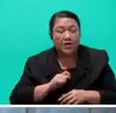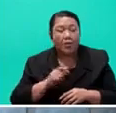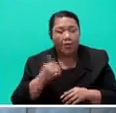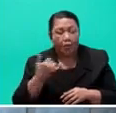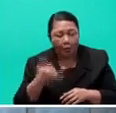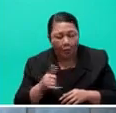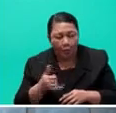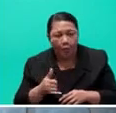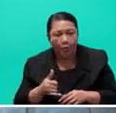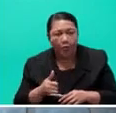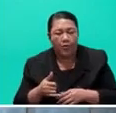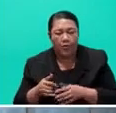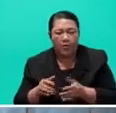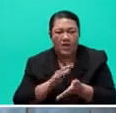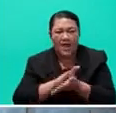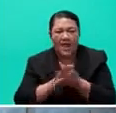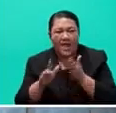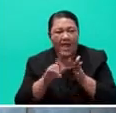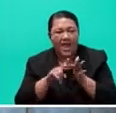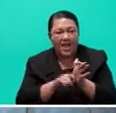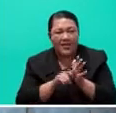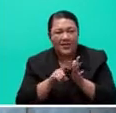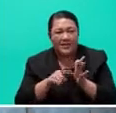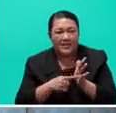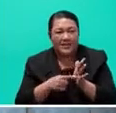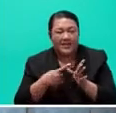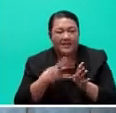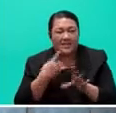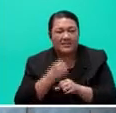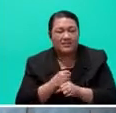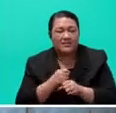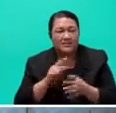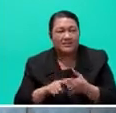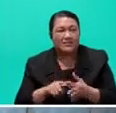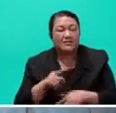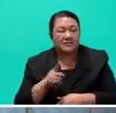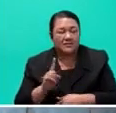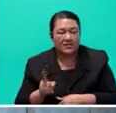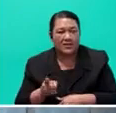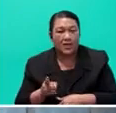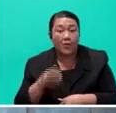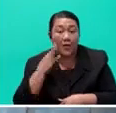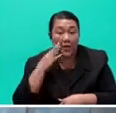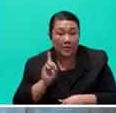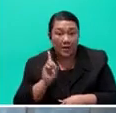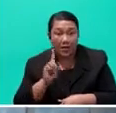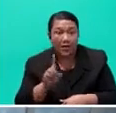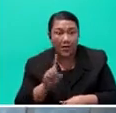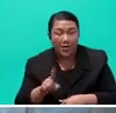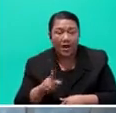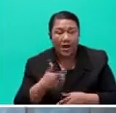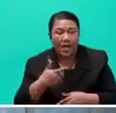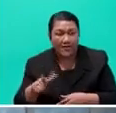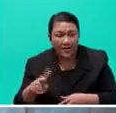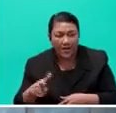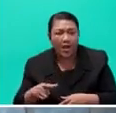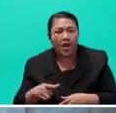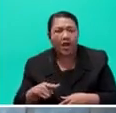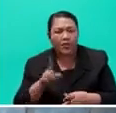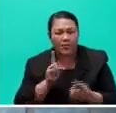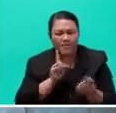We are not dealing with humans with those sites. But when it comes to Levuka, we are dealing with humans, we are dealing with investments, we are dealing with business